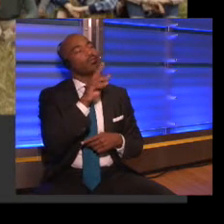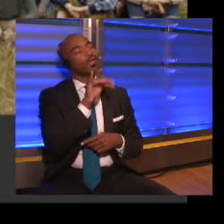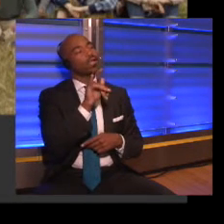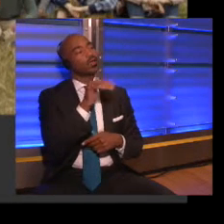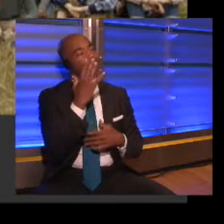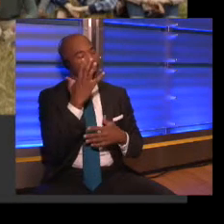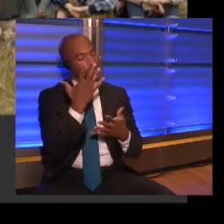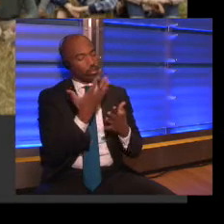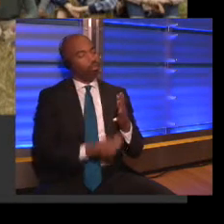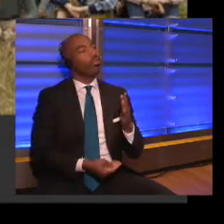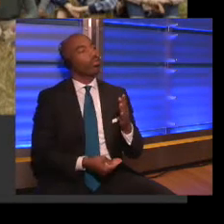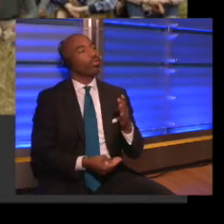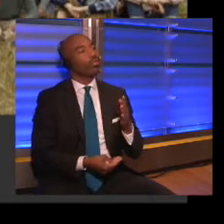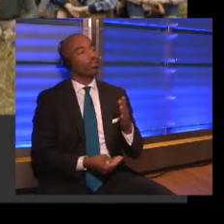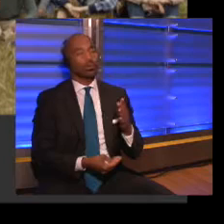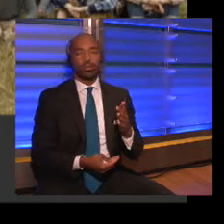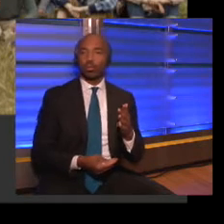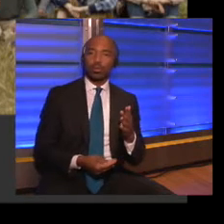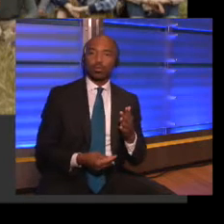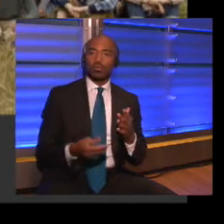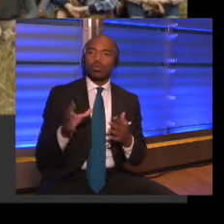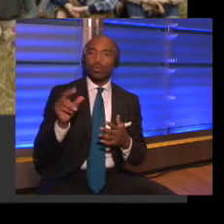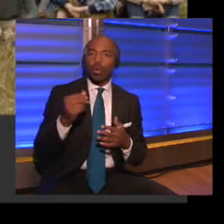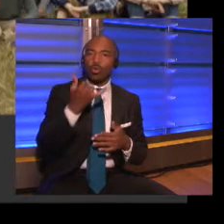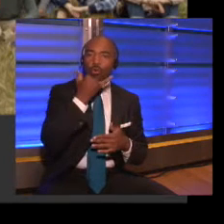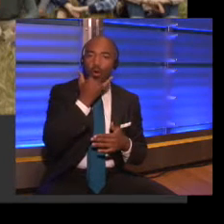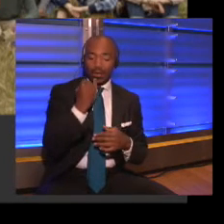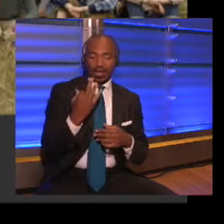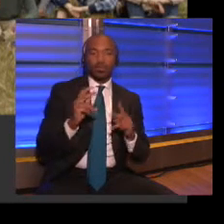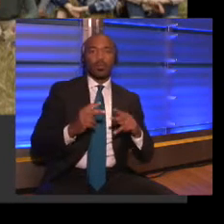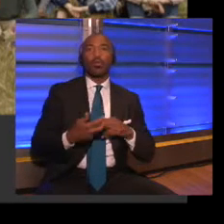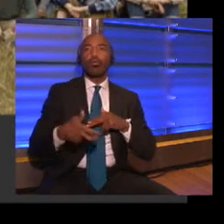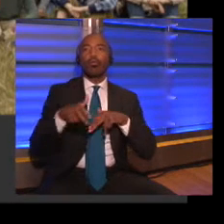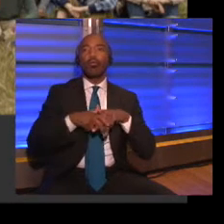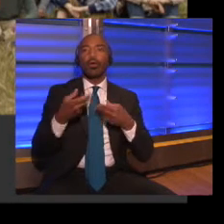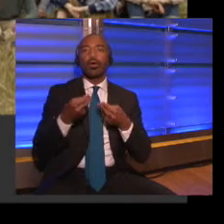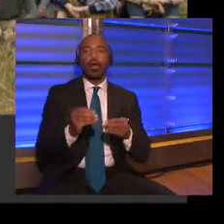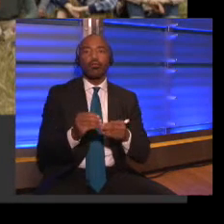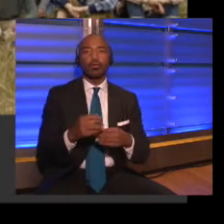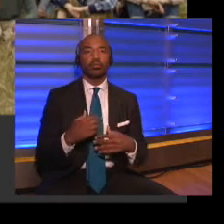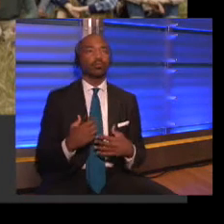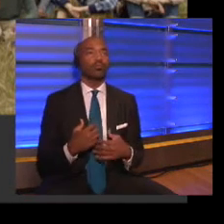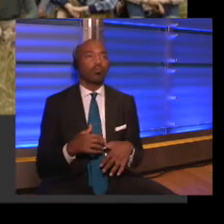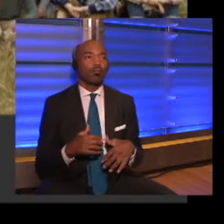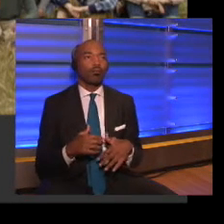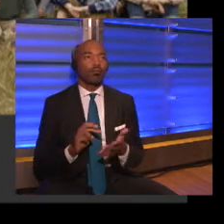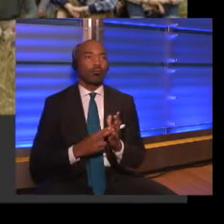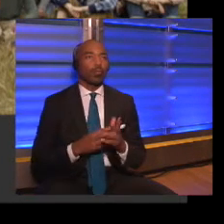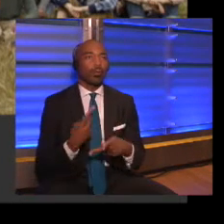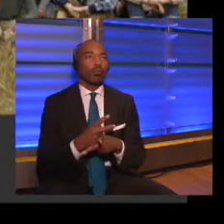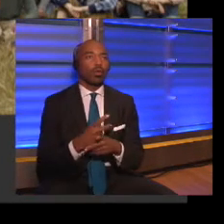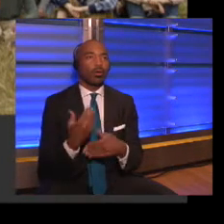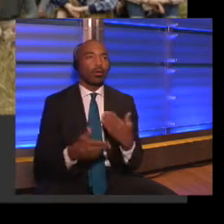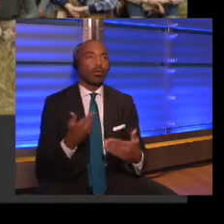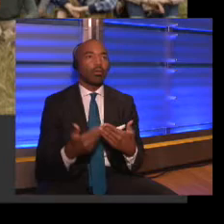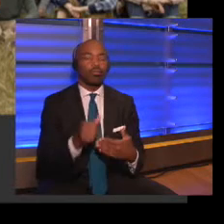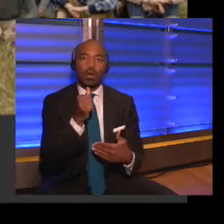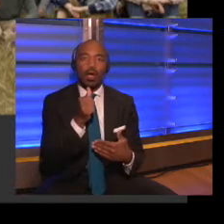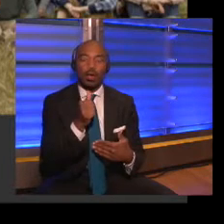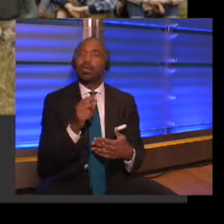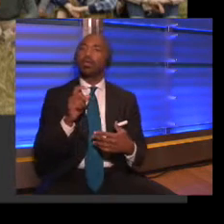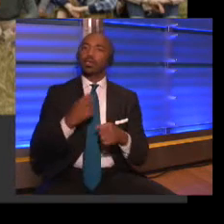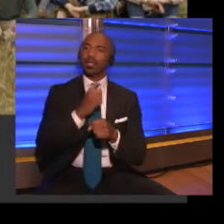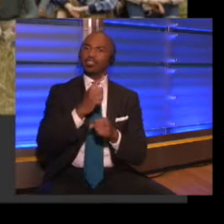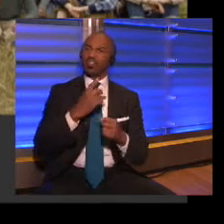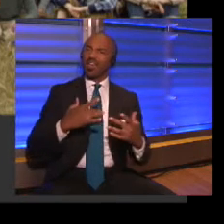Butts and seats doesn't equal productivity. I need people who are fired up. I need people coming into to work each day at their